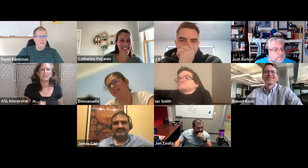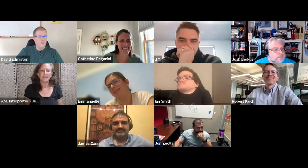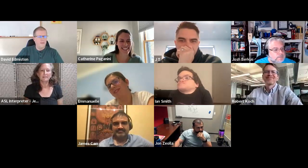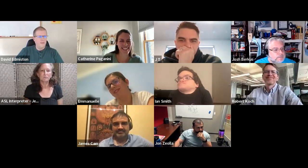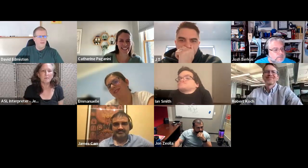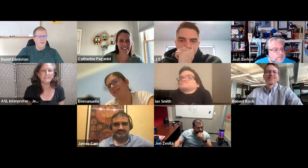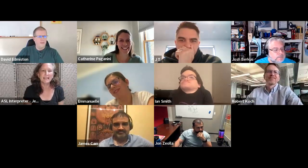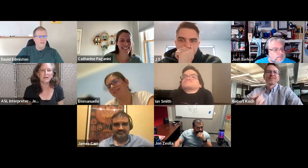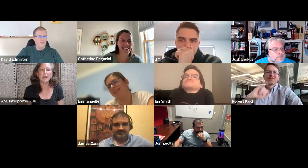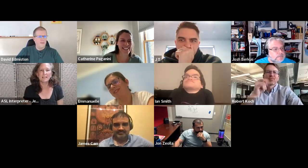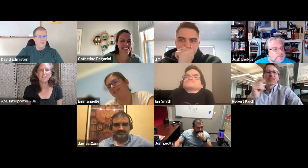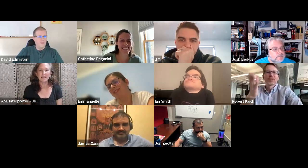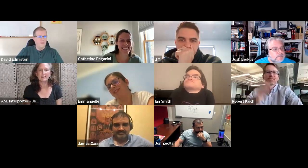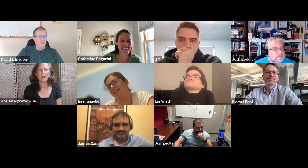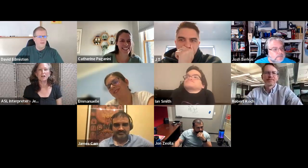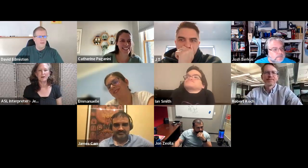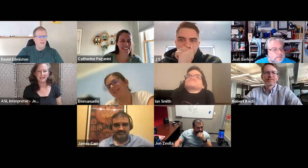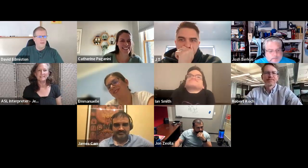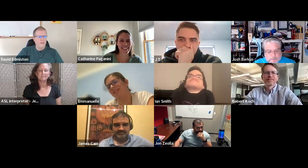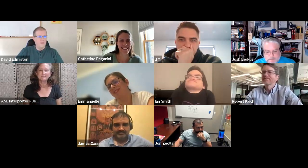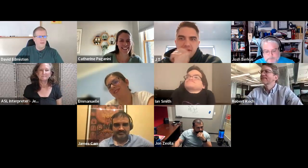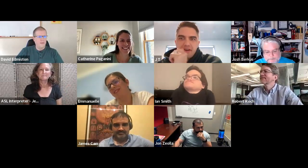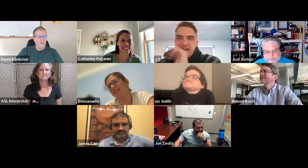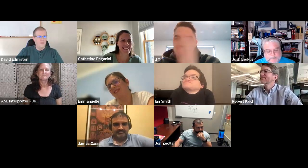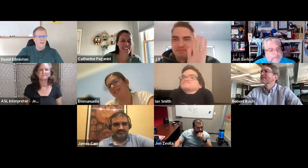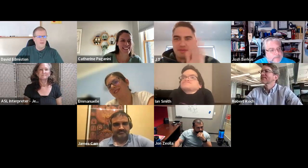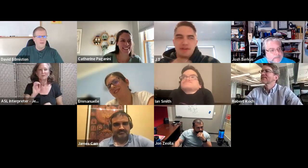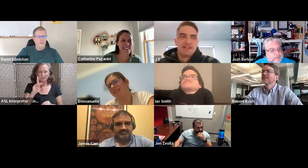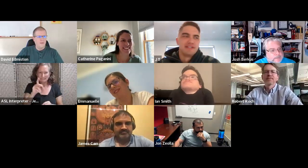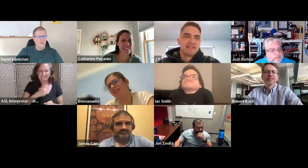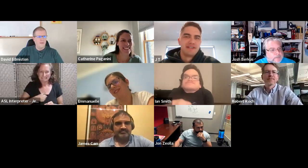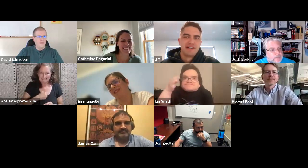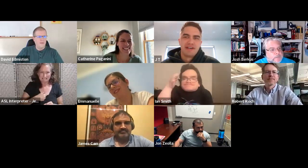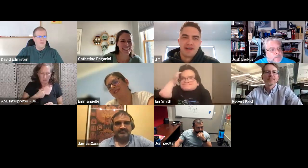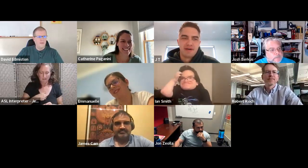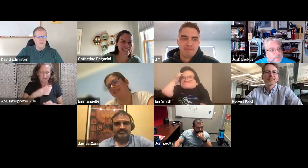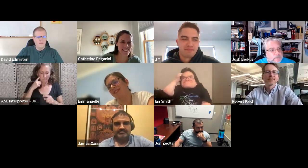Go ahead, Jay. Robert's saying, go ahead, Jay, and then I'll go next. Okay. Apologies.